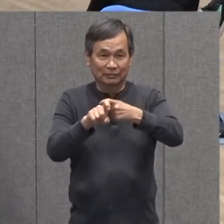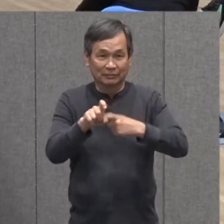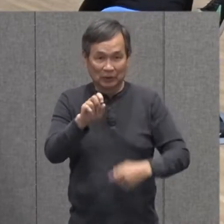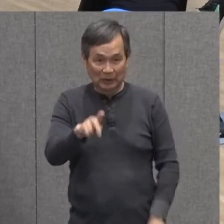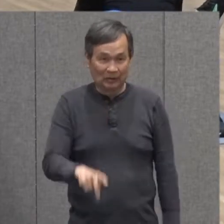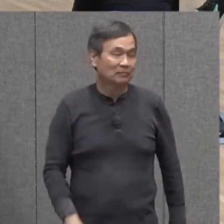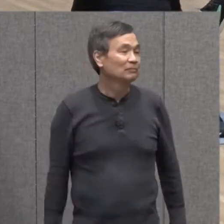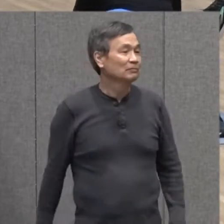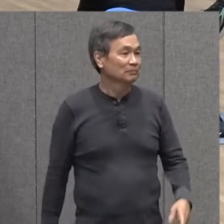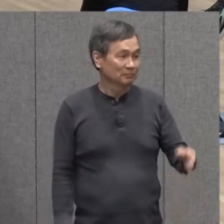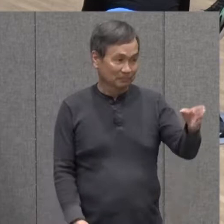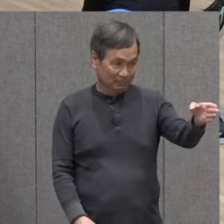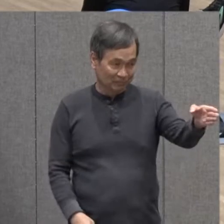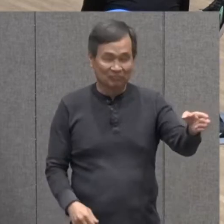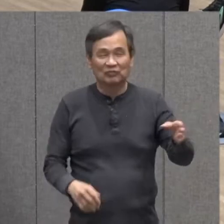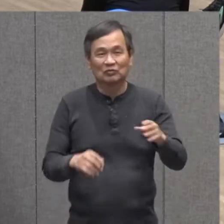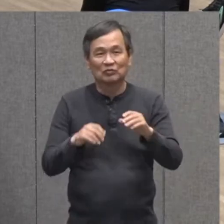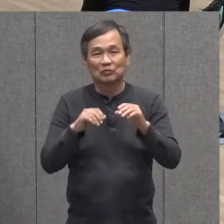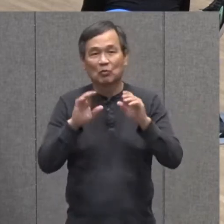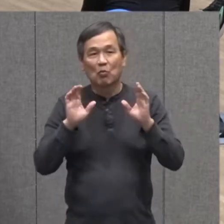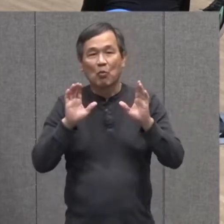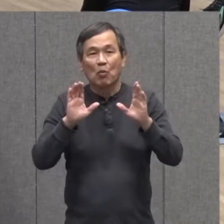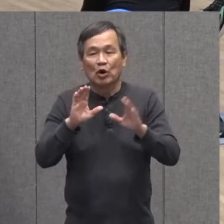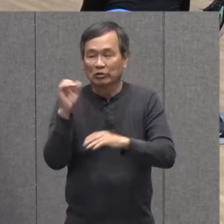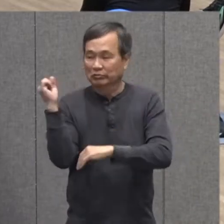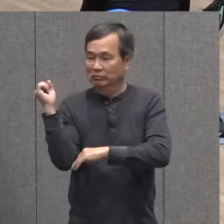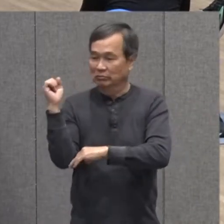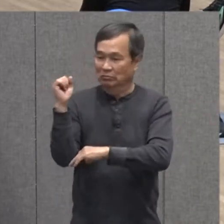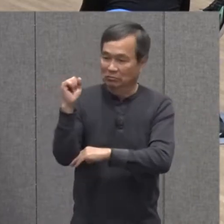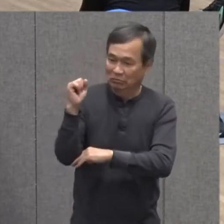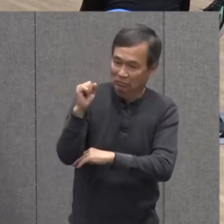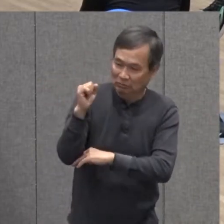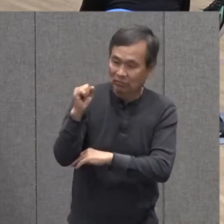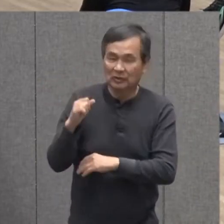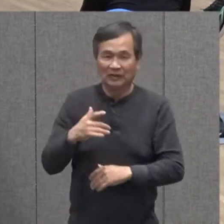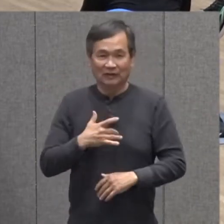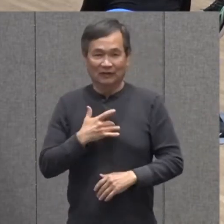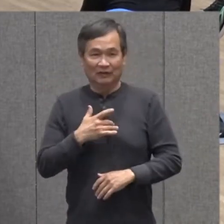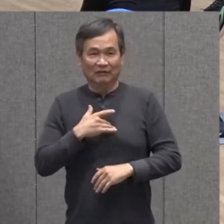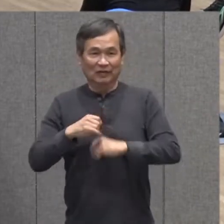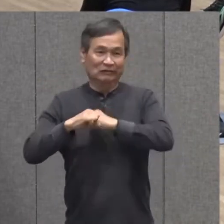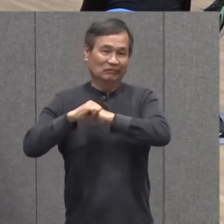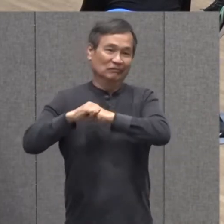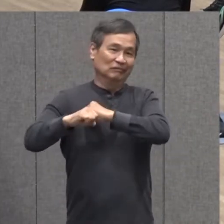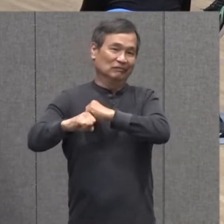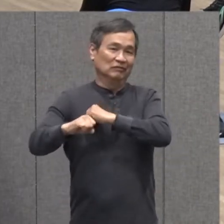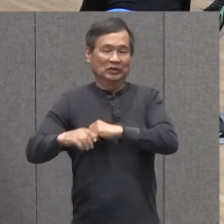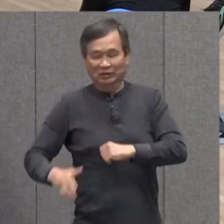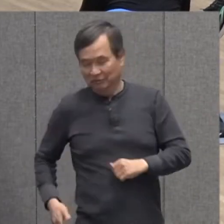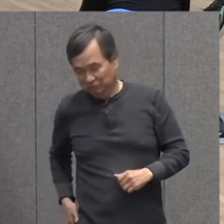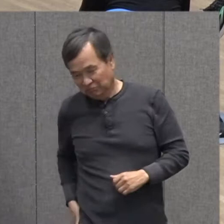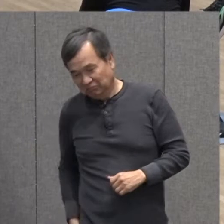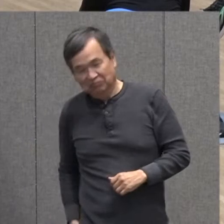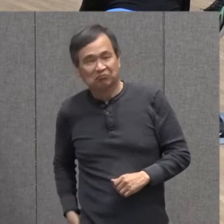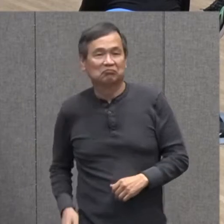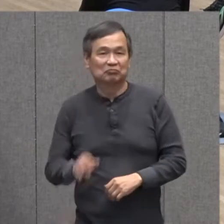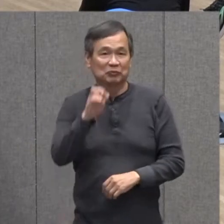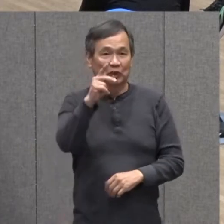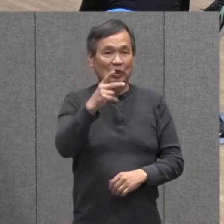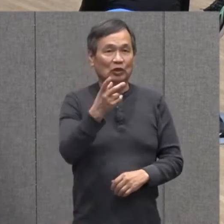gonna stretch out with that right leg. Vamos a estirar esa pierna derecha. 2 deep